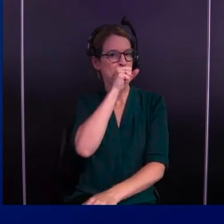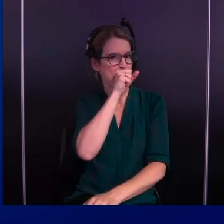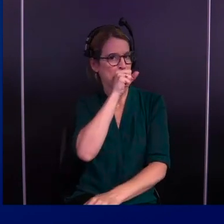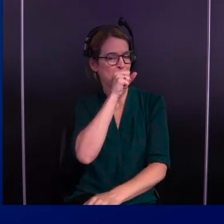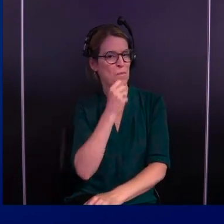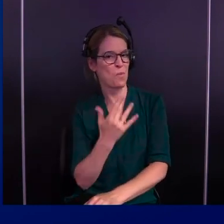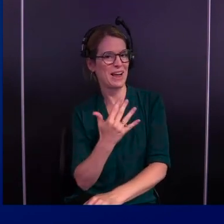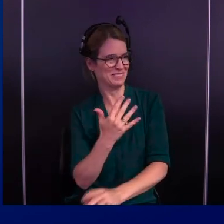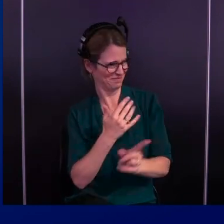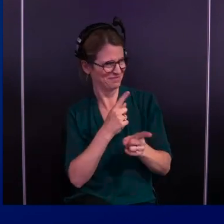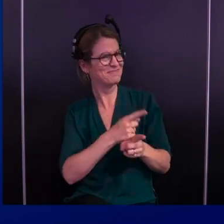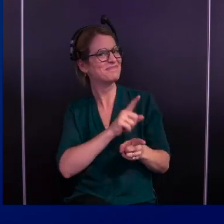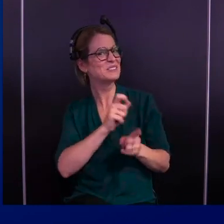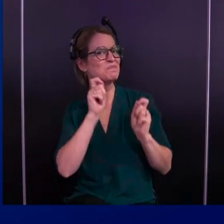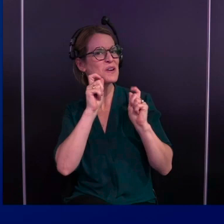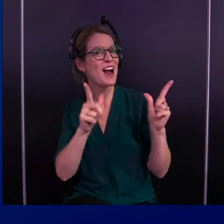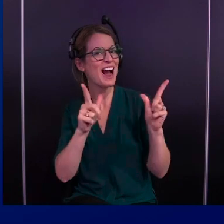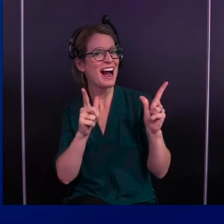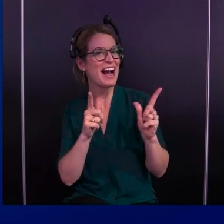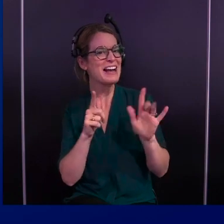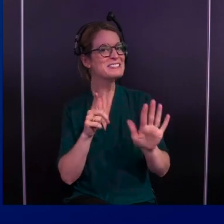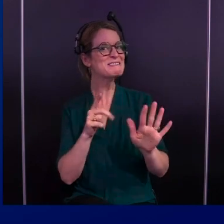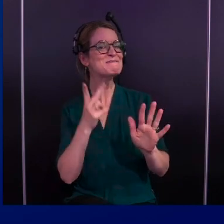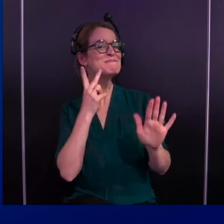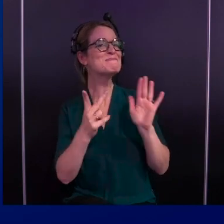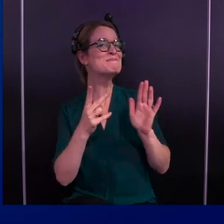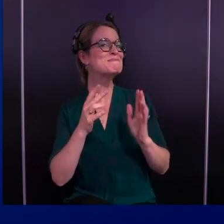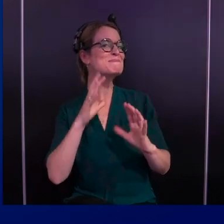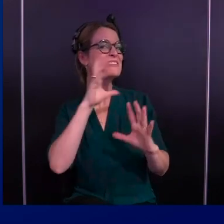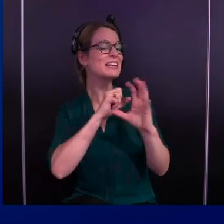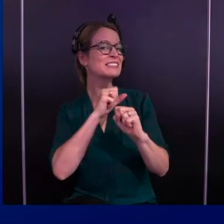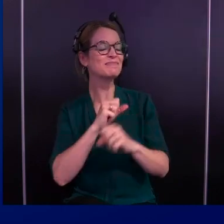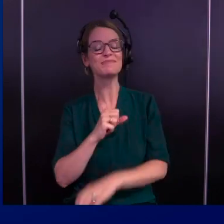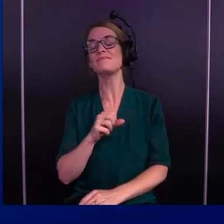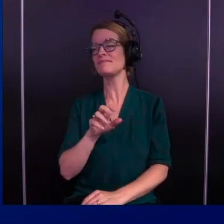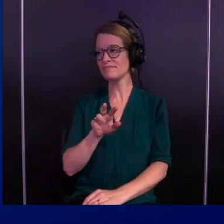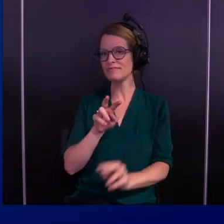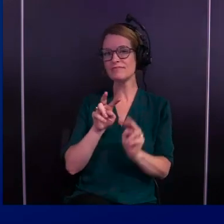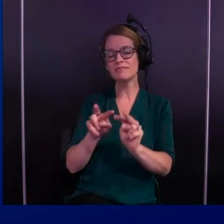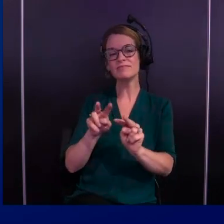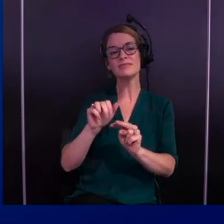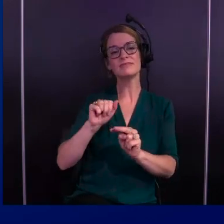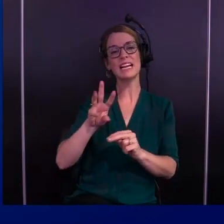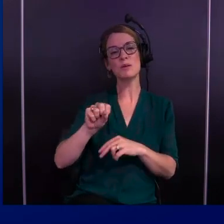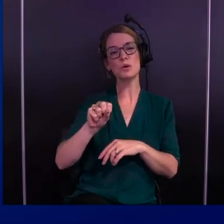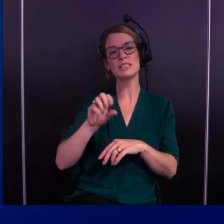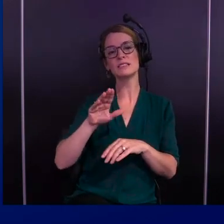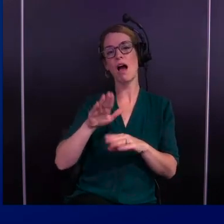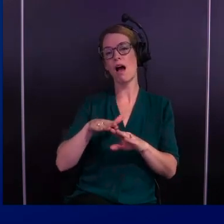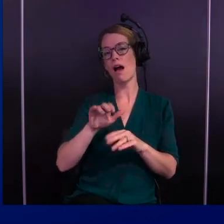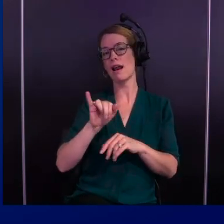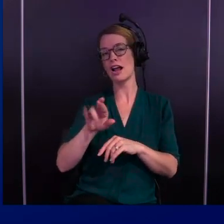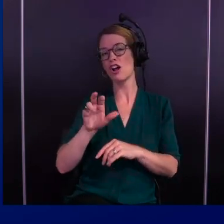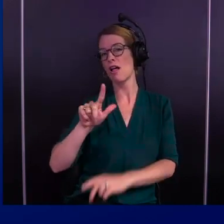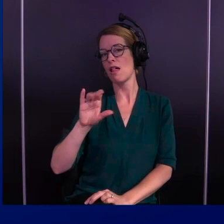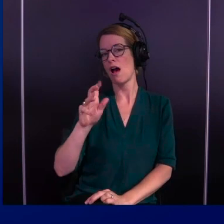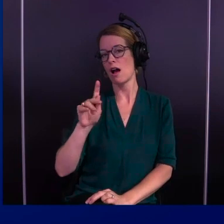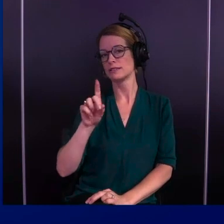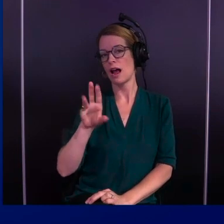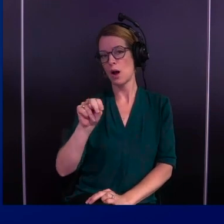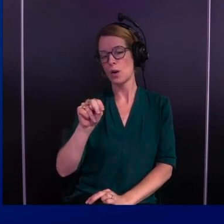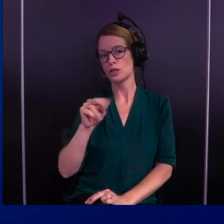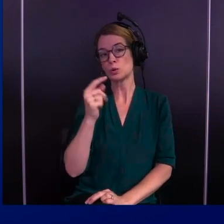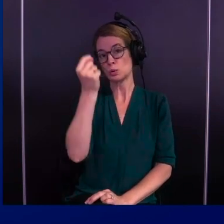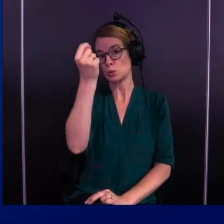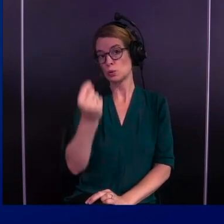be a surprise. Got to keep people guessing. But be sure to check out AWS On Air LockDown. That airs on Tuesdays at 11 a.m.